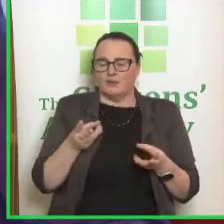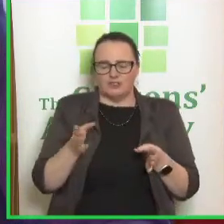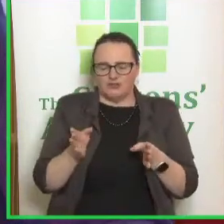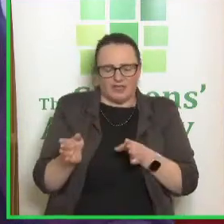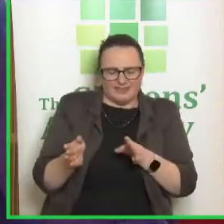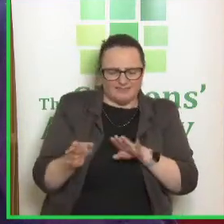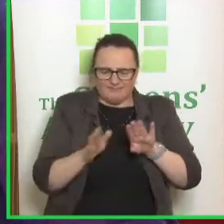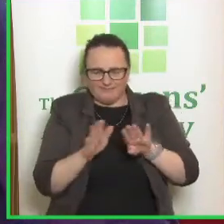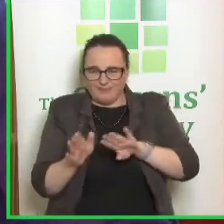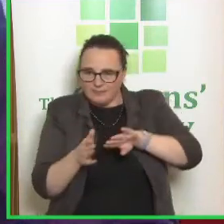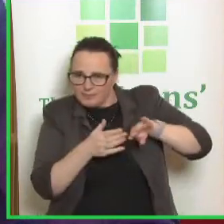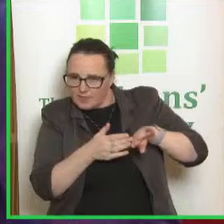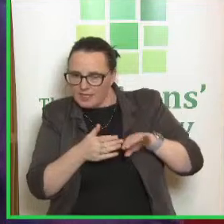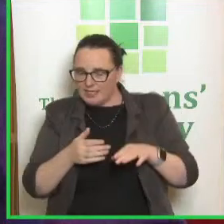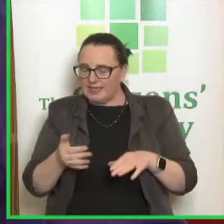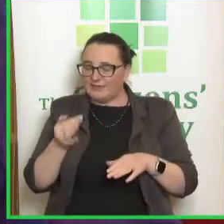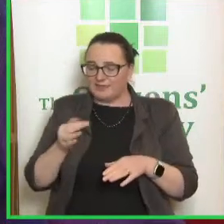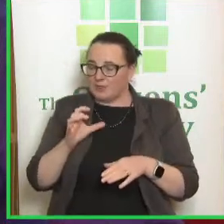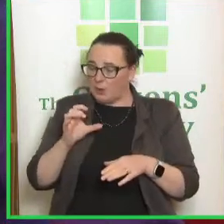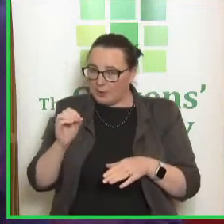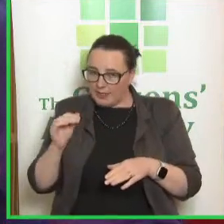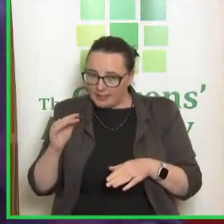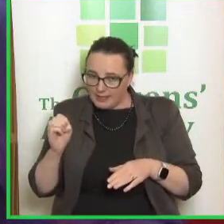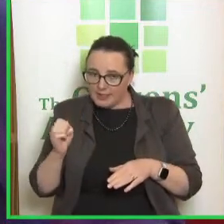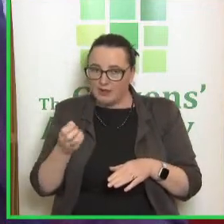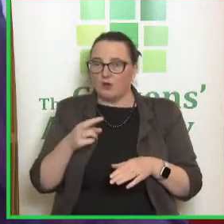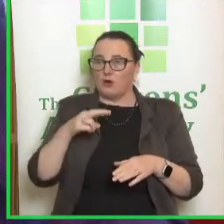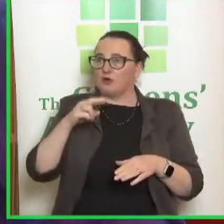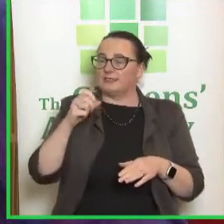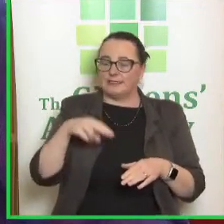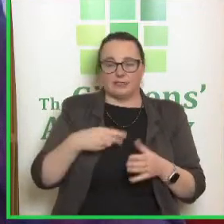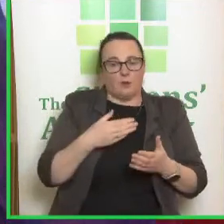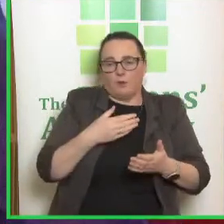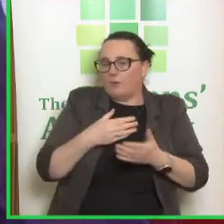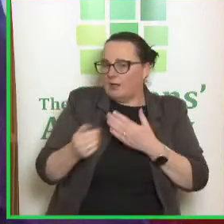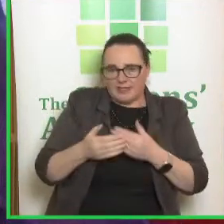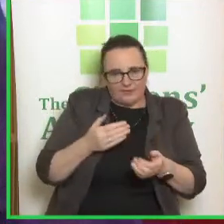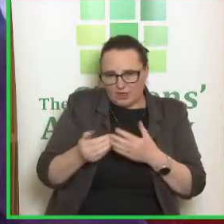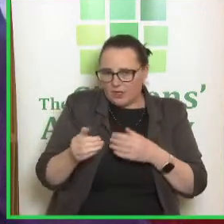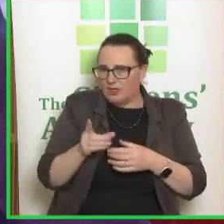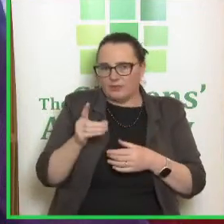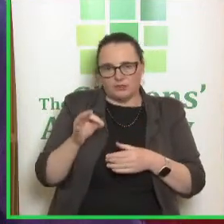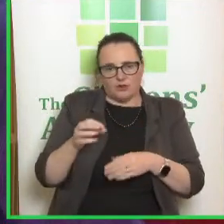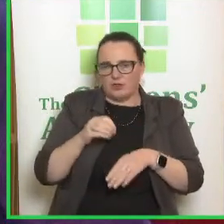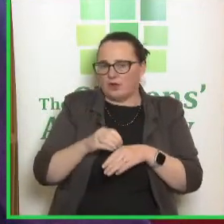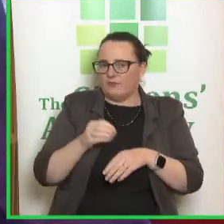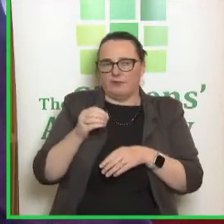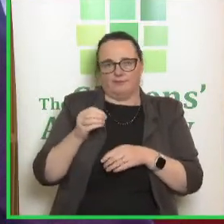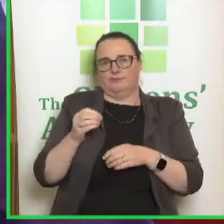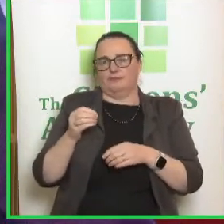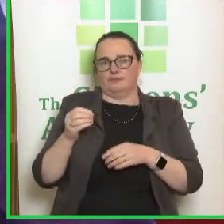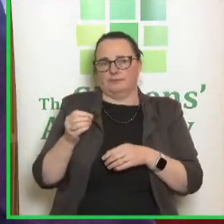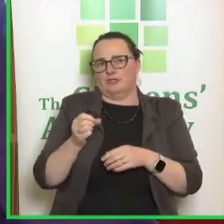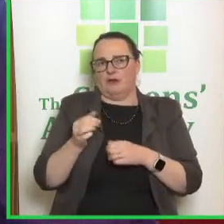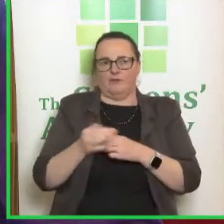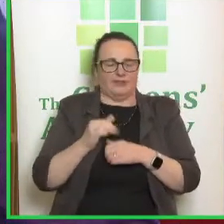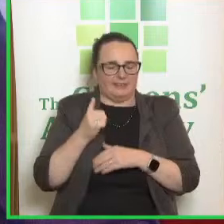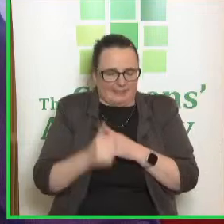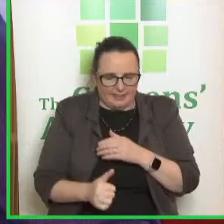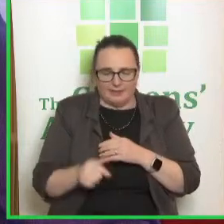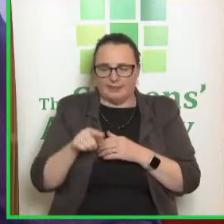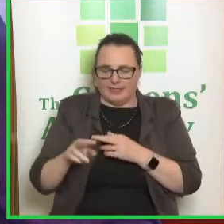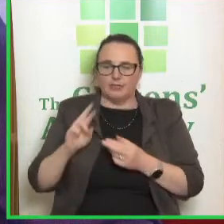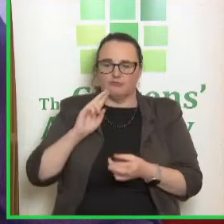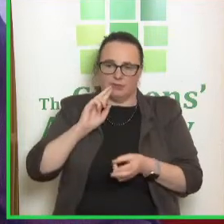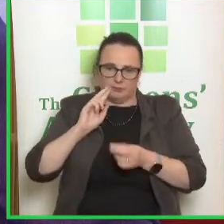that to help them. If it is cocaine, if it is nitazines, whatever the drug of the day is, that they can respond to it, and that's where the